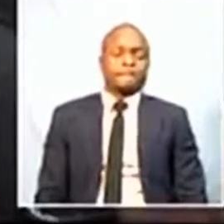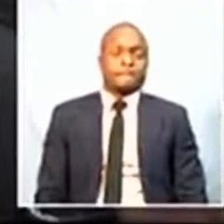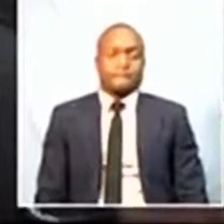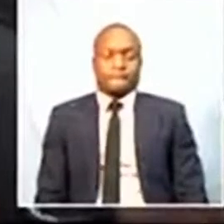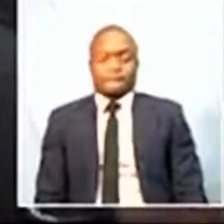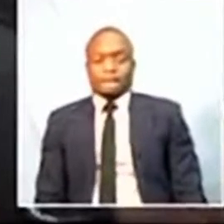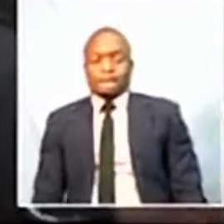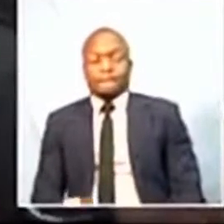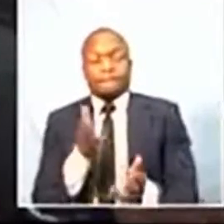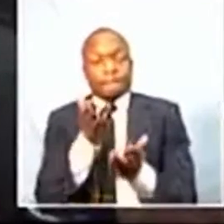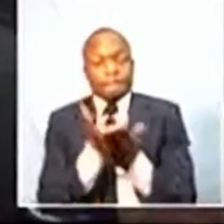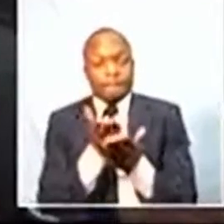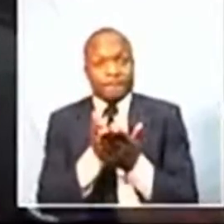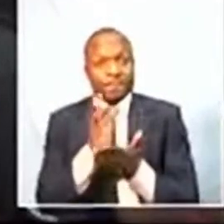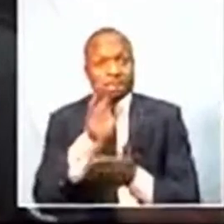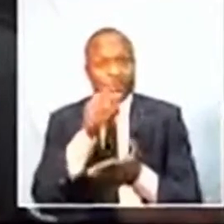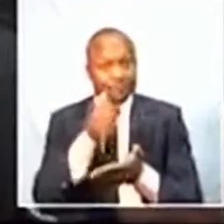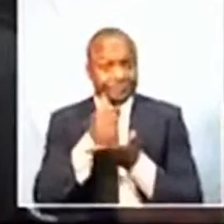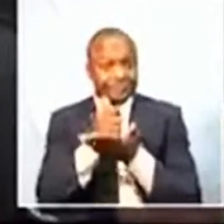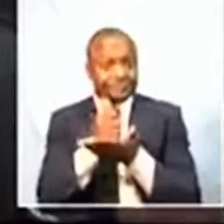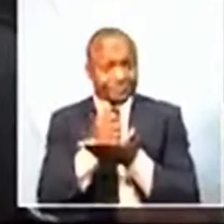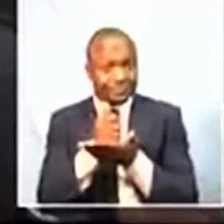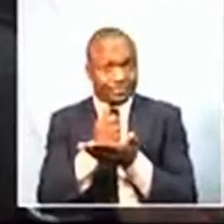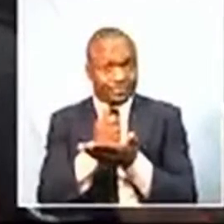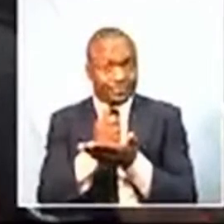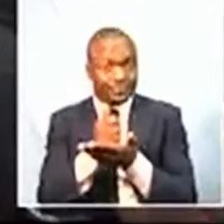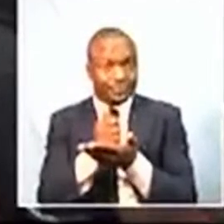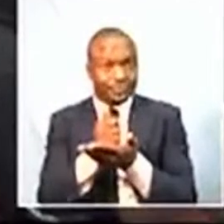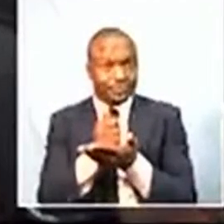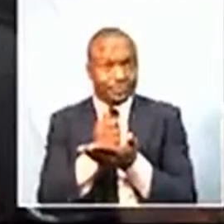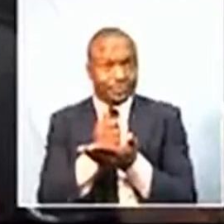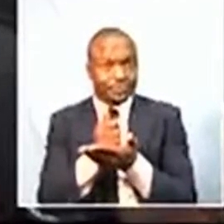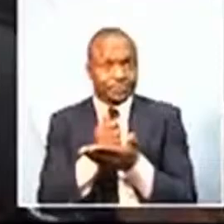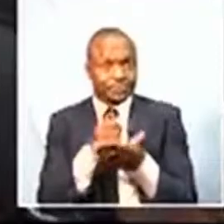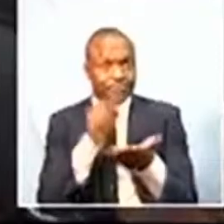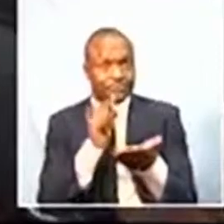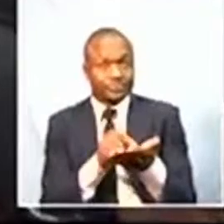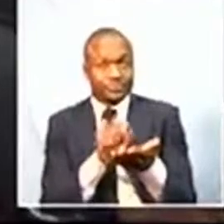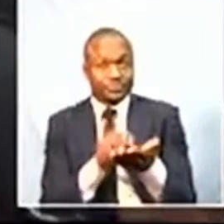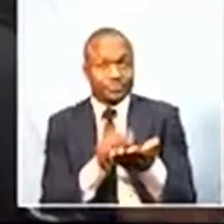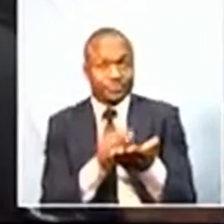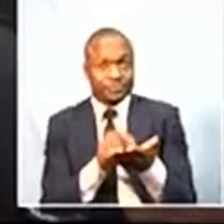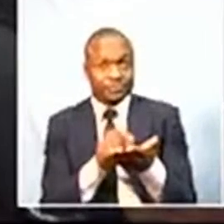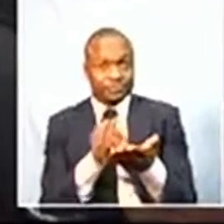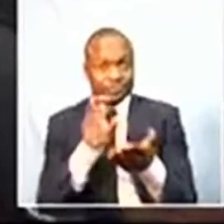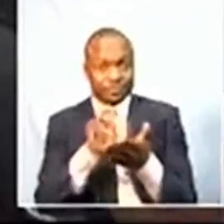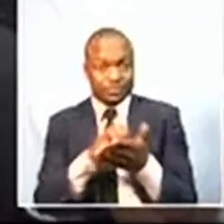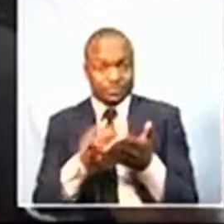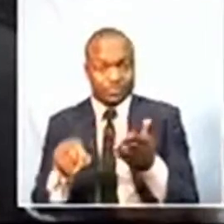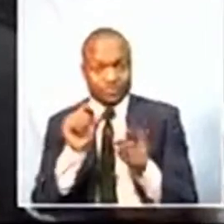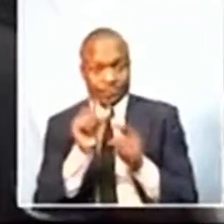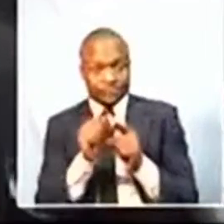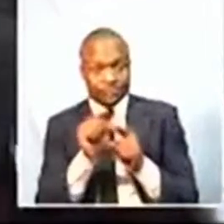I request for indulgence on the deletion of the words that follow just after